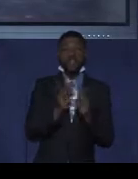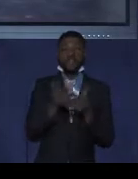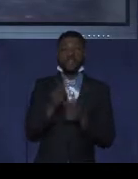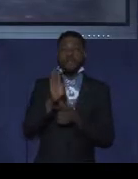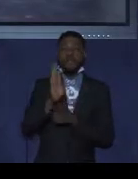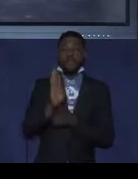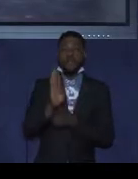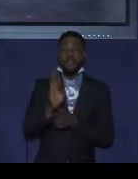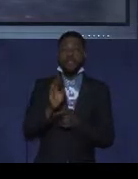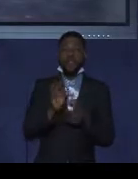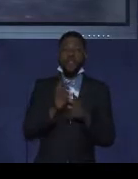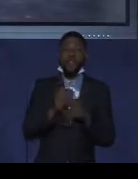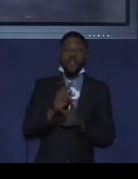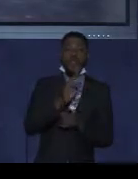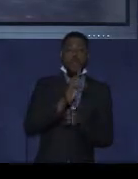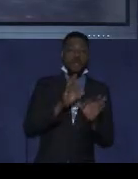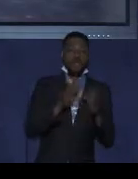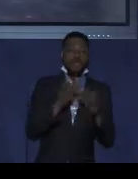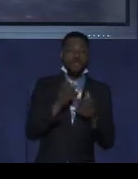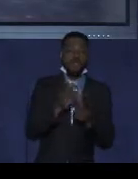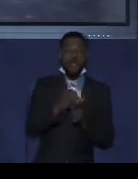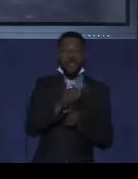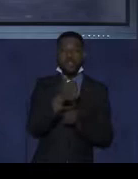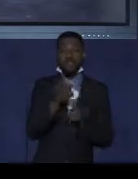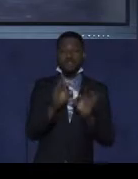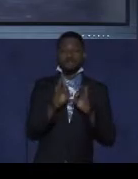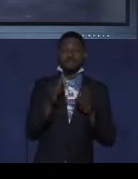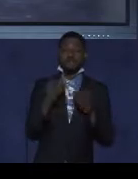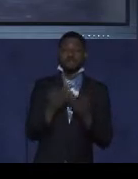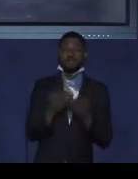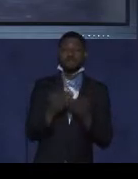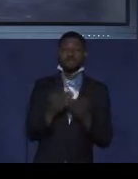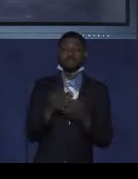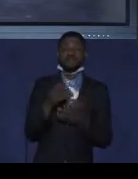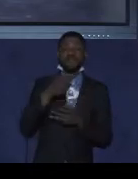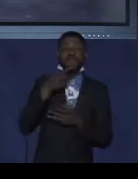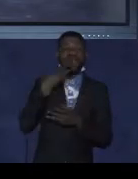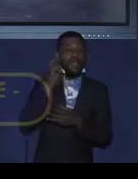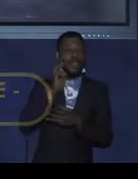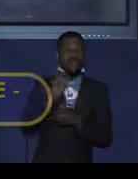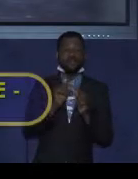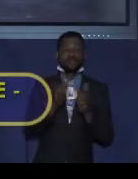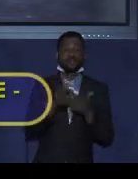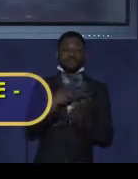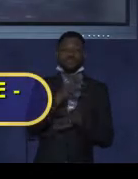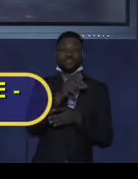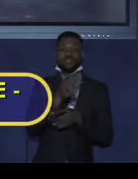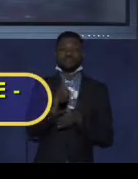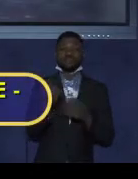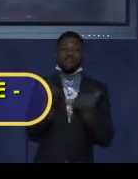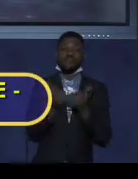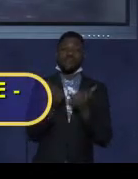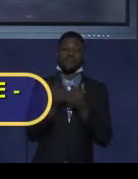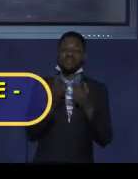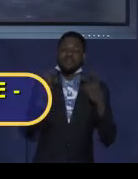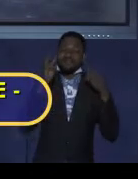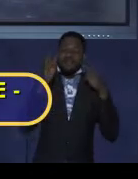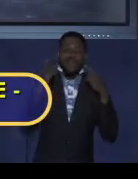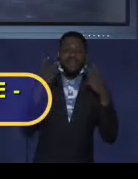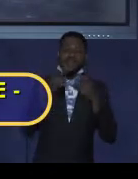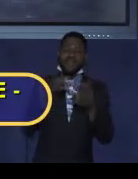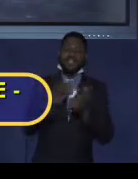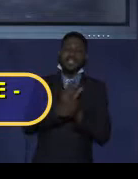or family, this one family and the other family, or an ethnic group and the other one fighting